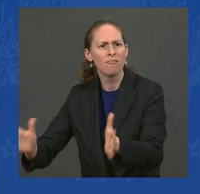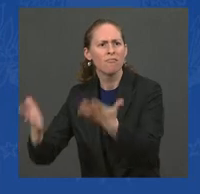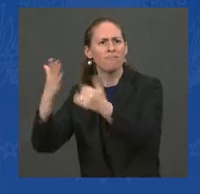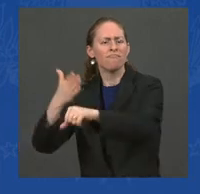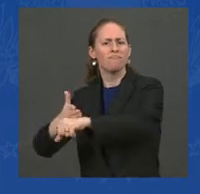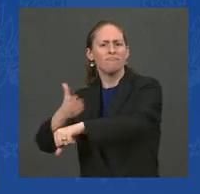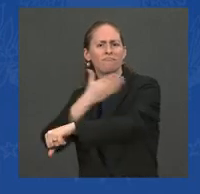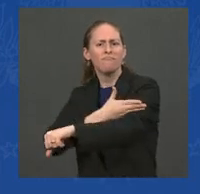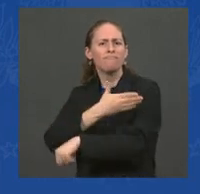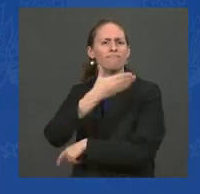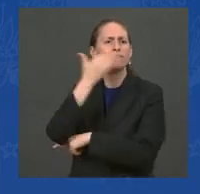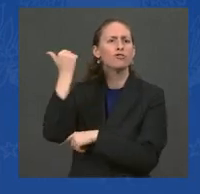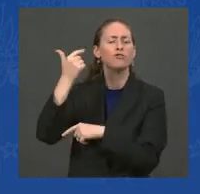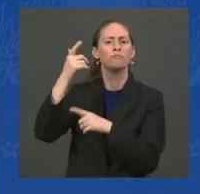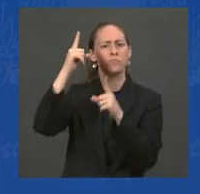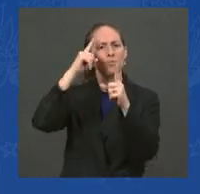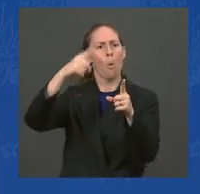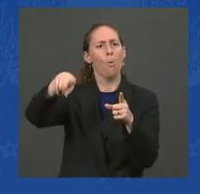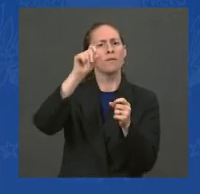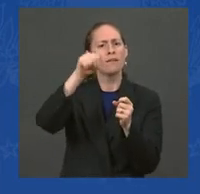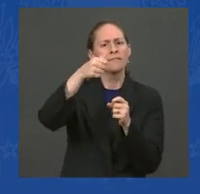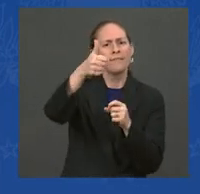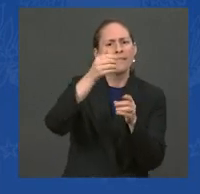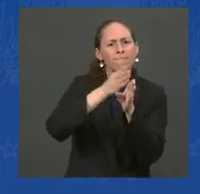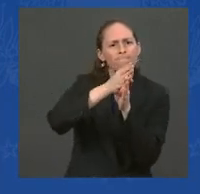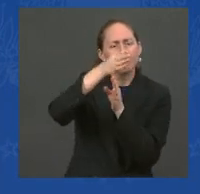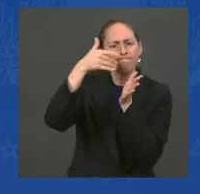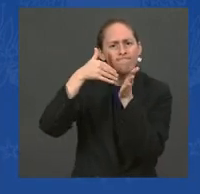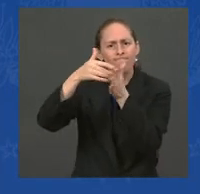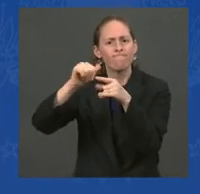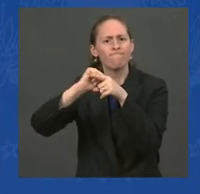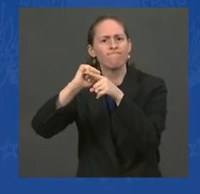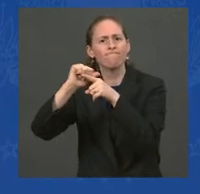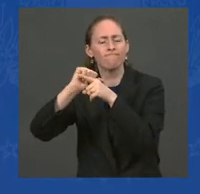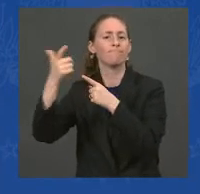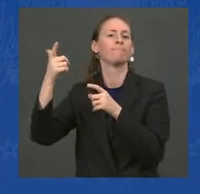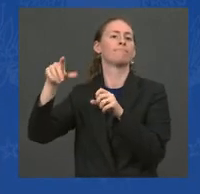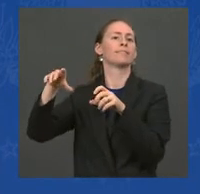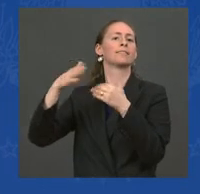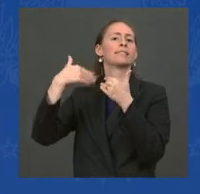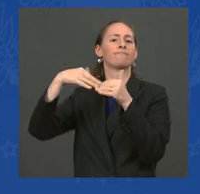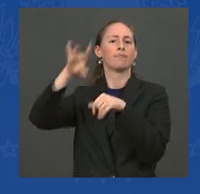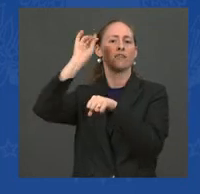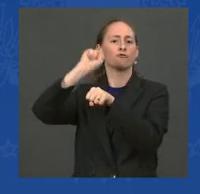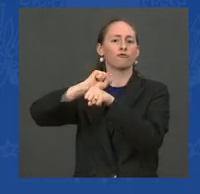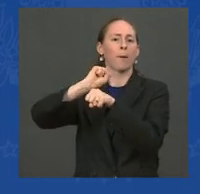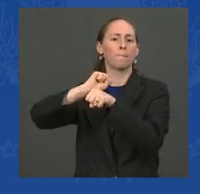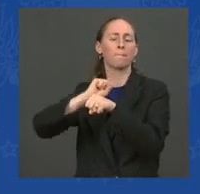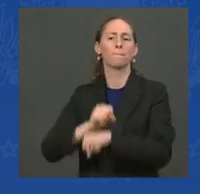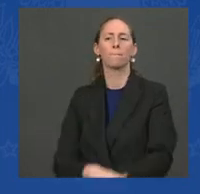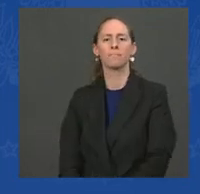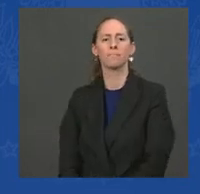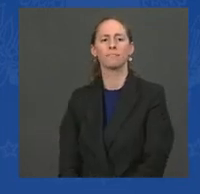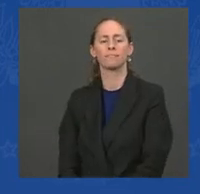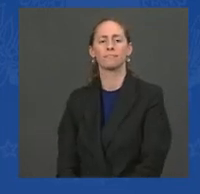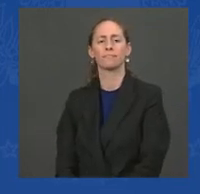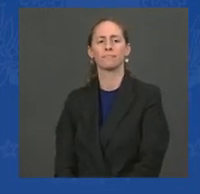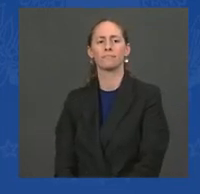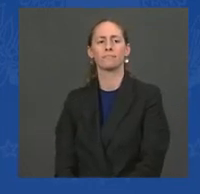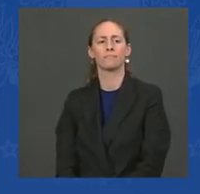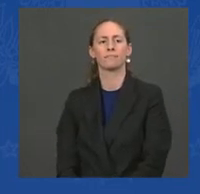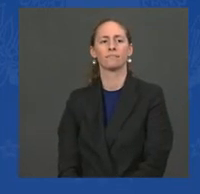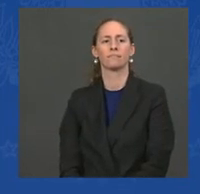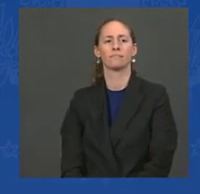themselves in the 21st century economy. We're going to help build families. We're going to help them afford